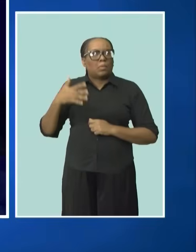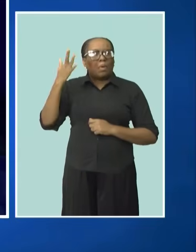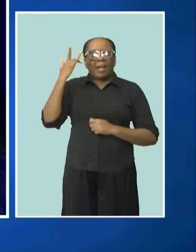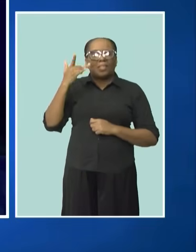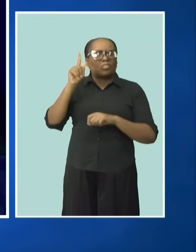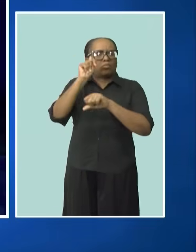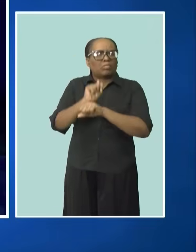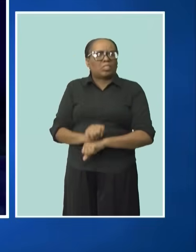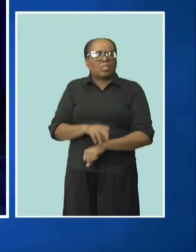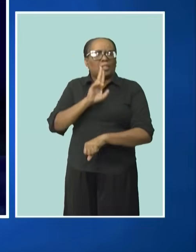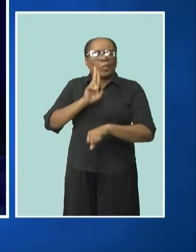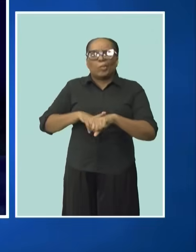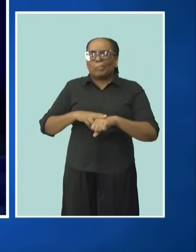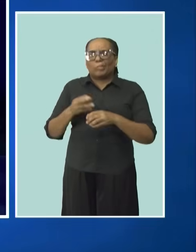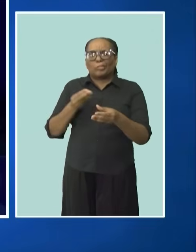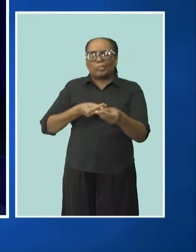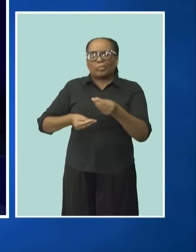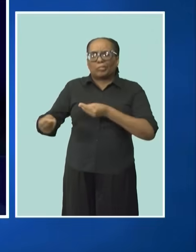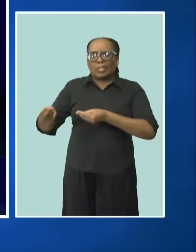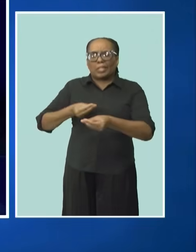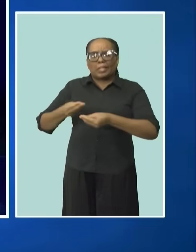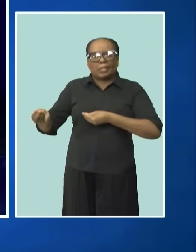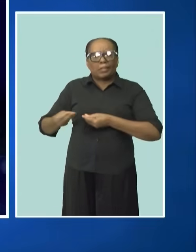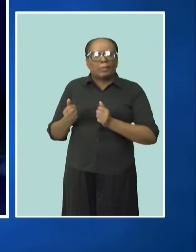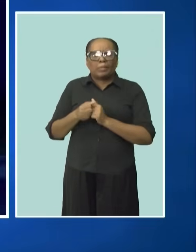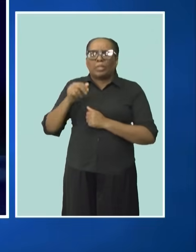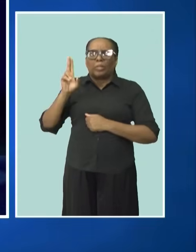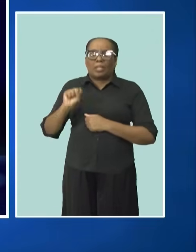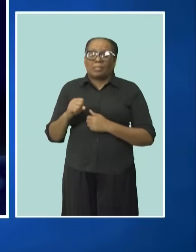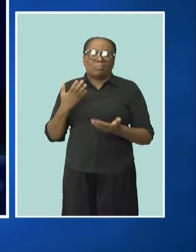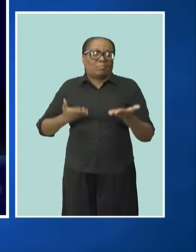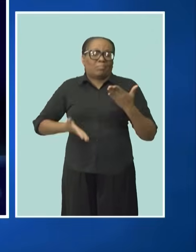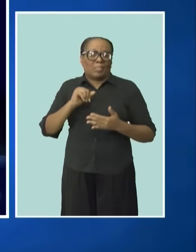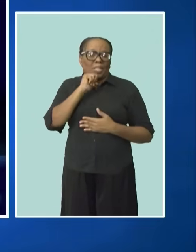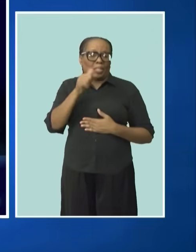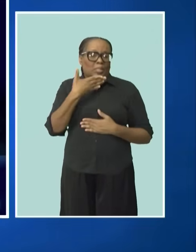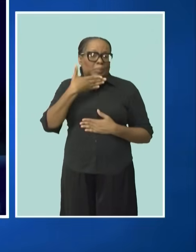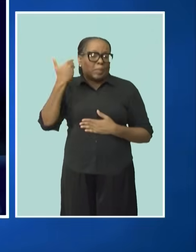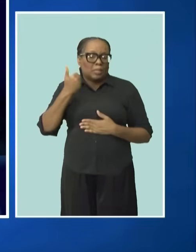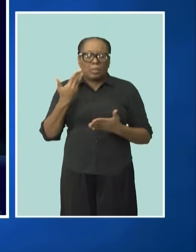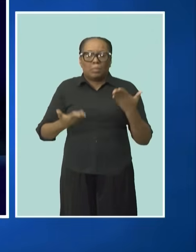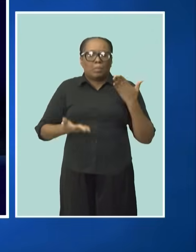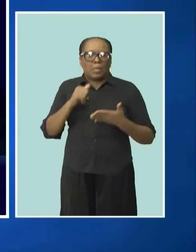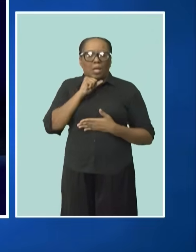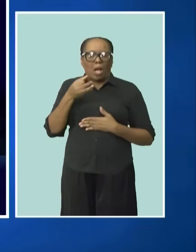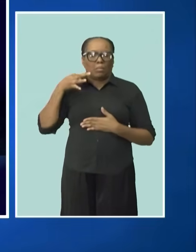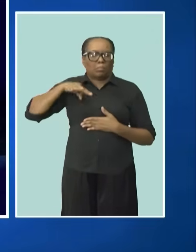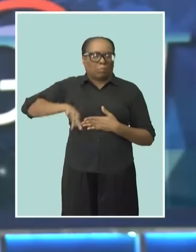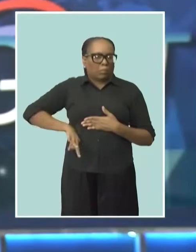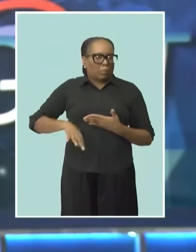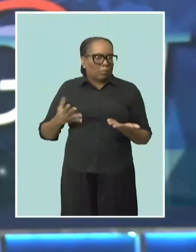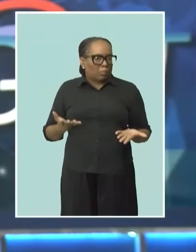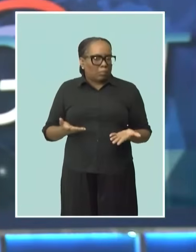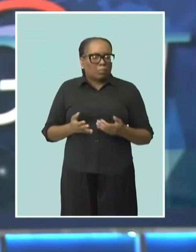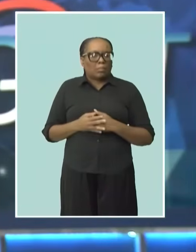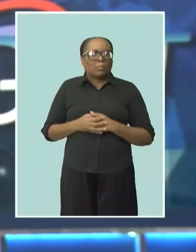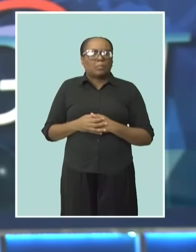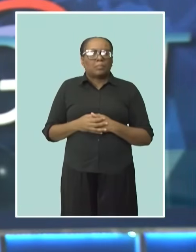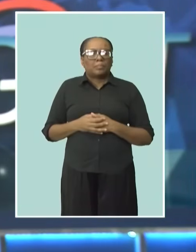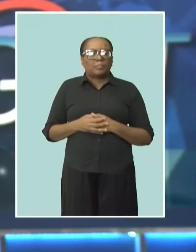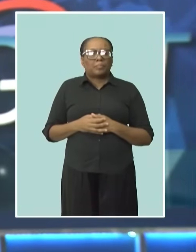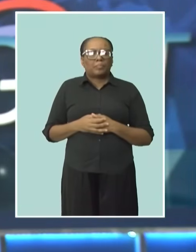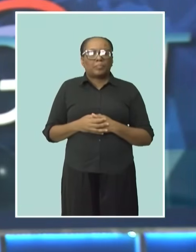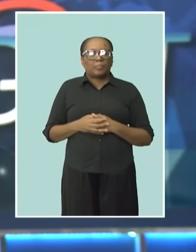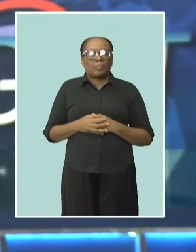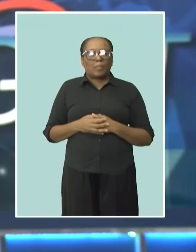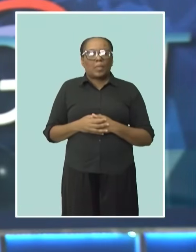traditional trading partners, may not be as lucrative going forward. The